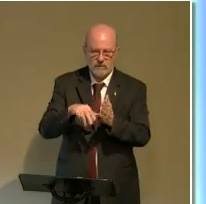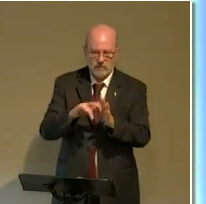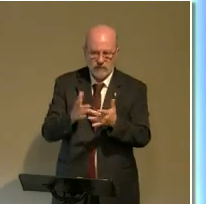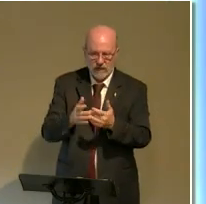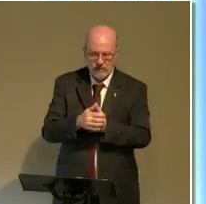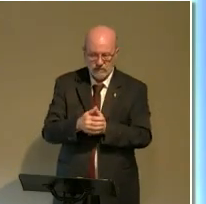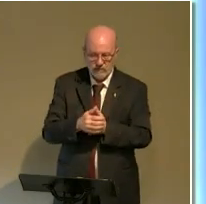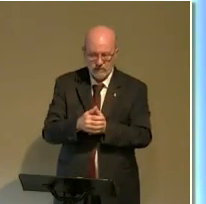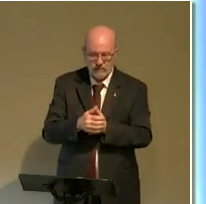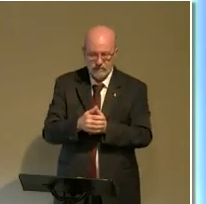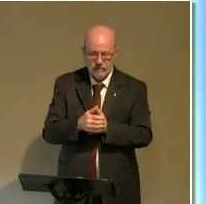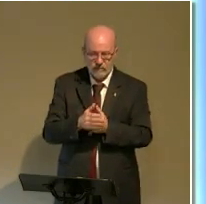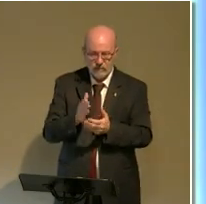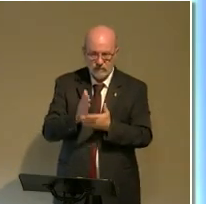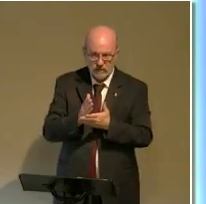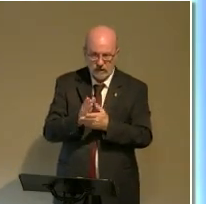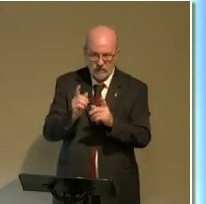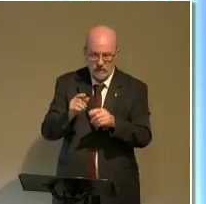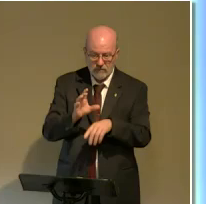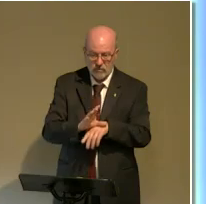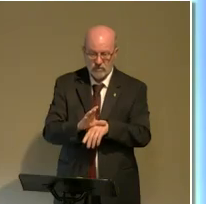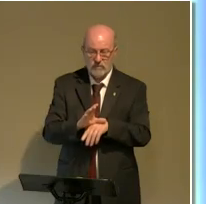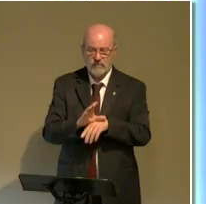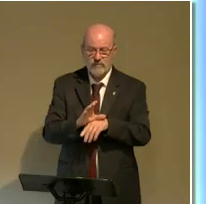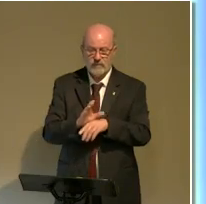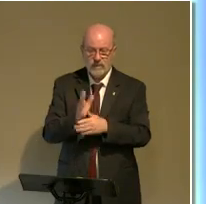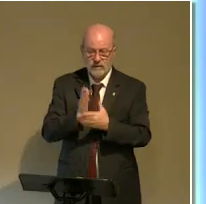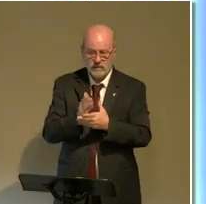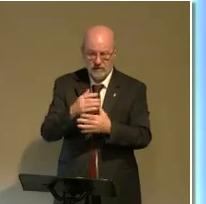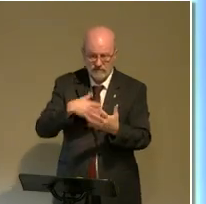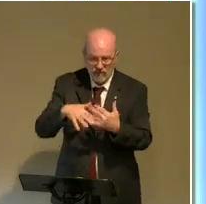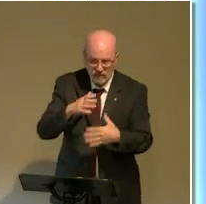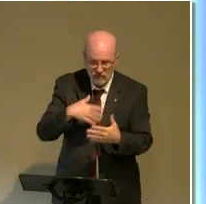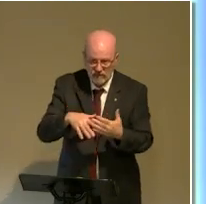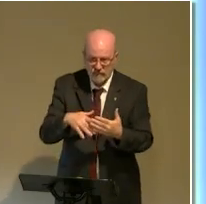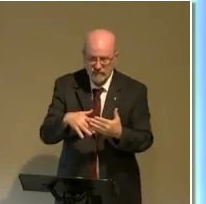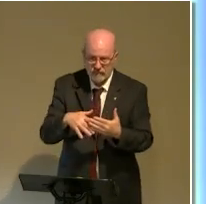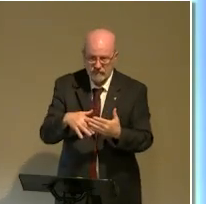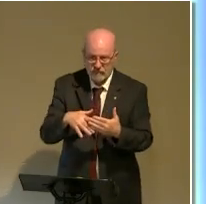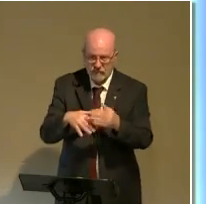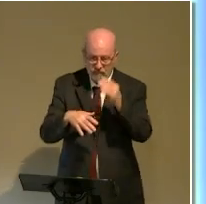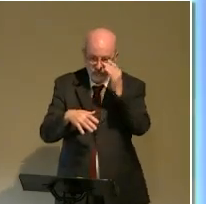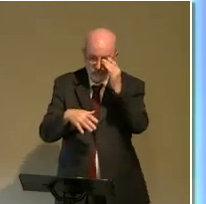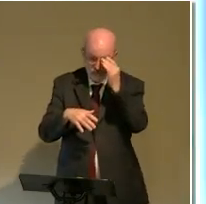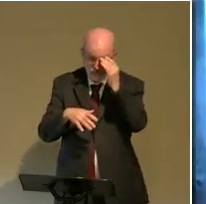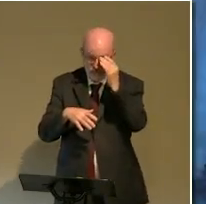Bible. Stop coming to church. Stop fellowshipping.